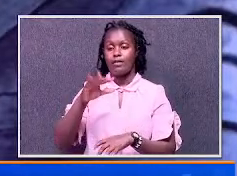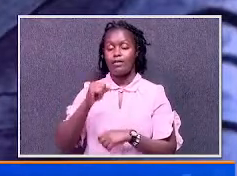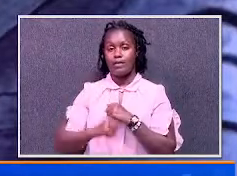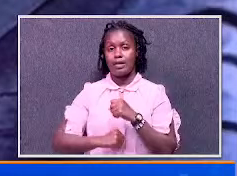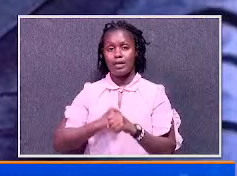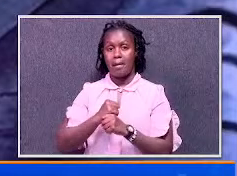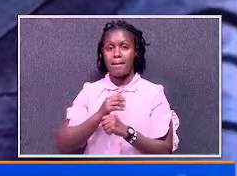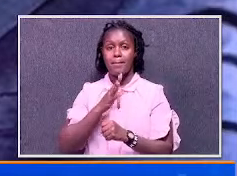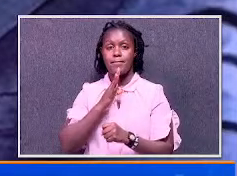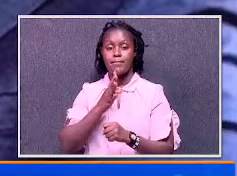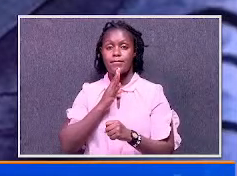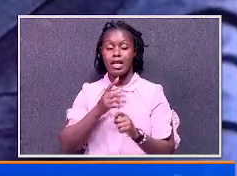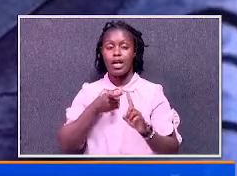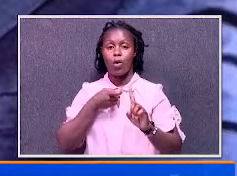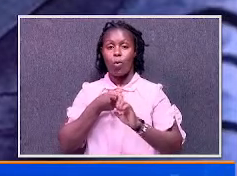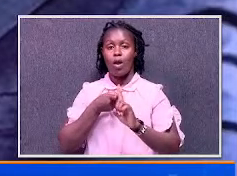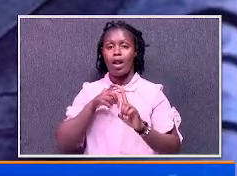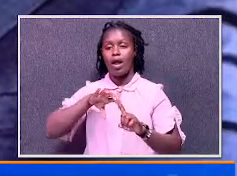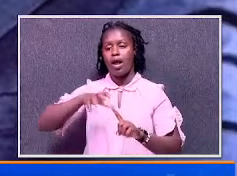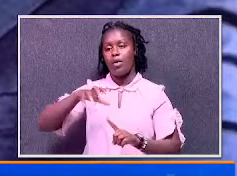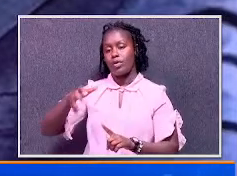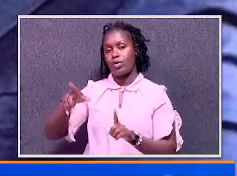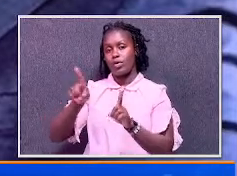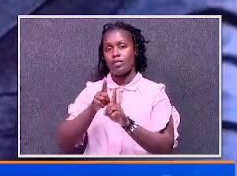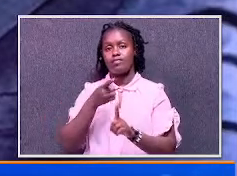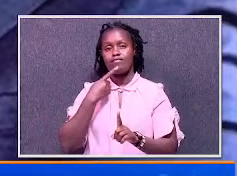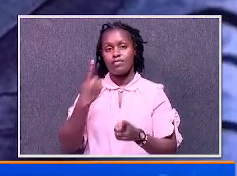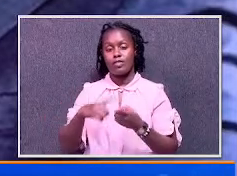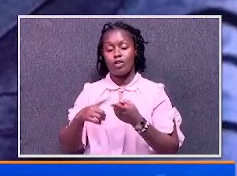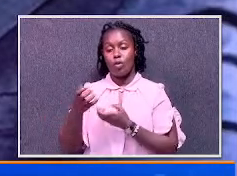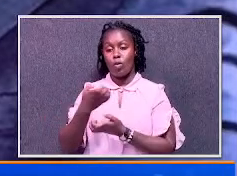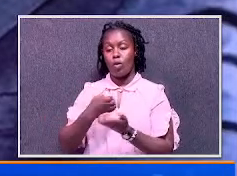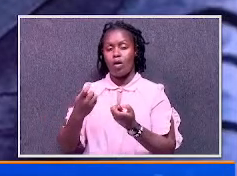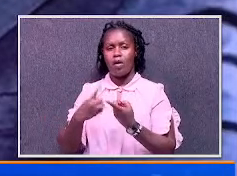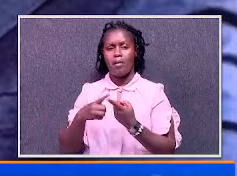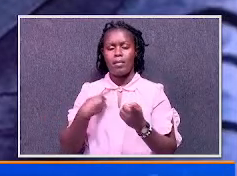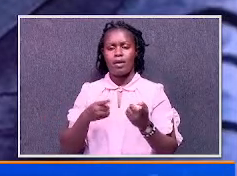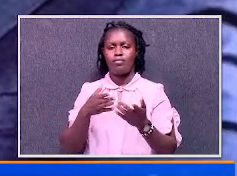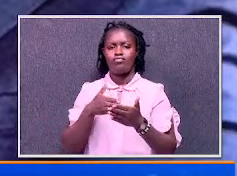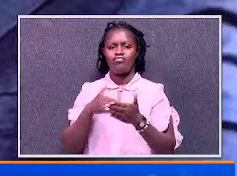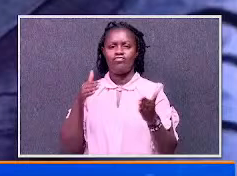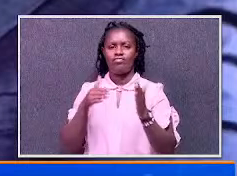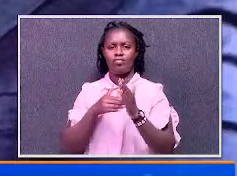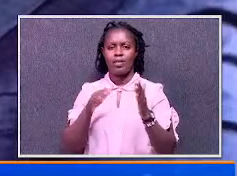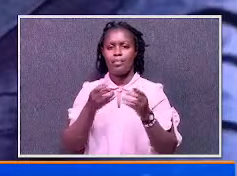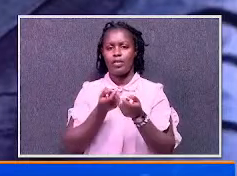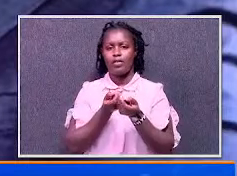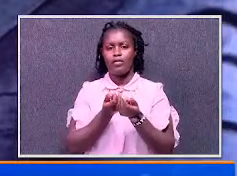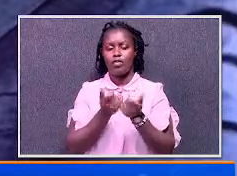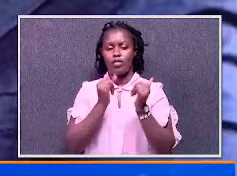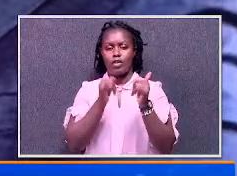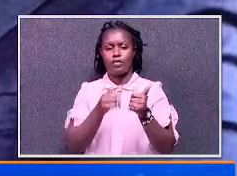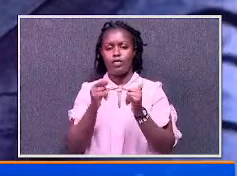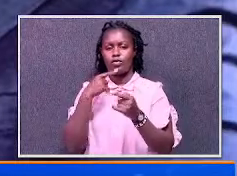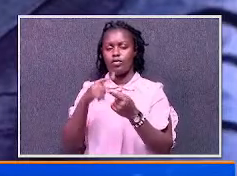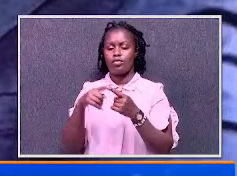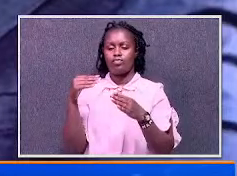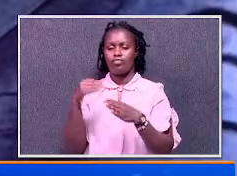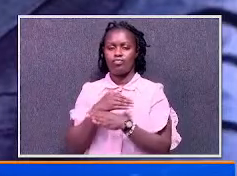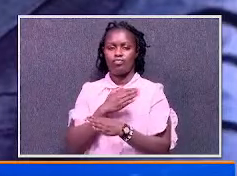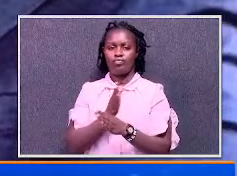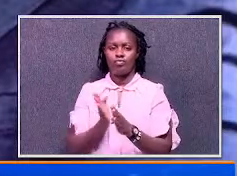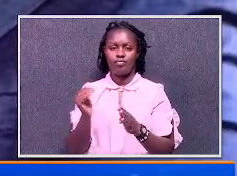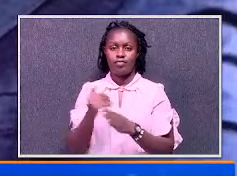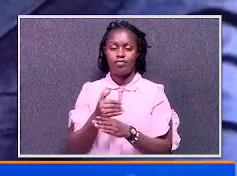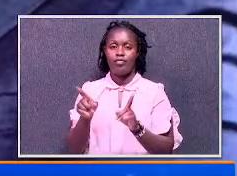in Kwale County, the president alleged economic sabotage on a few individuals whom he referred to as con men and brokers. This is